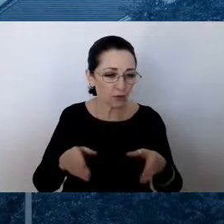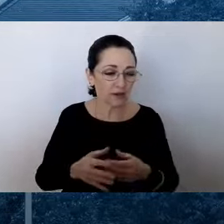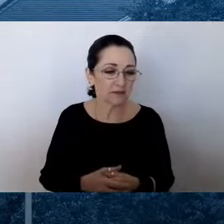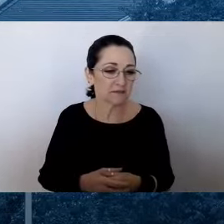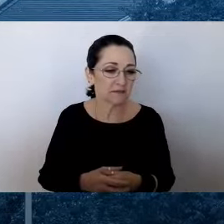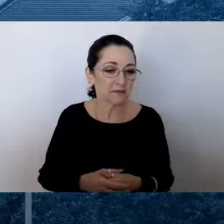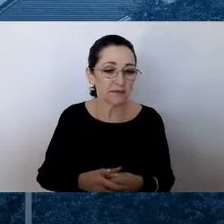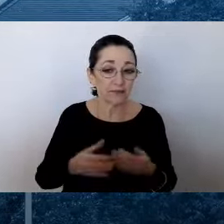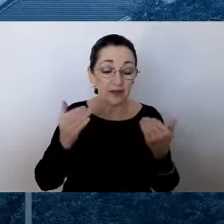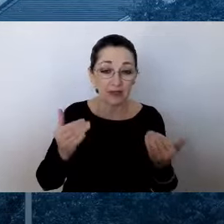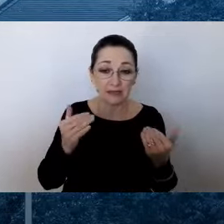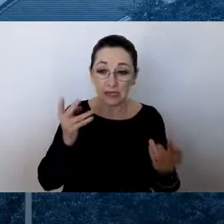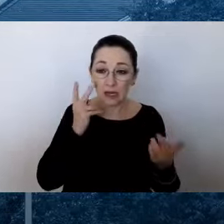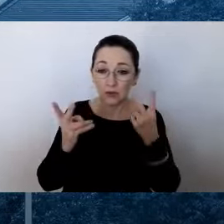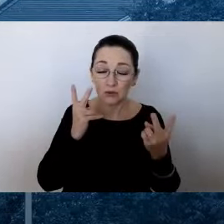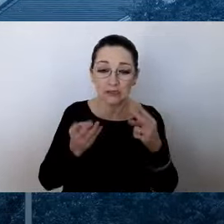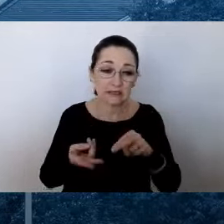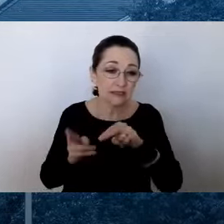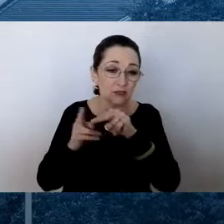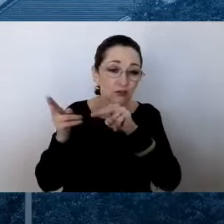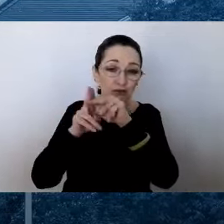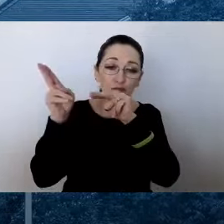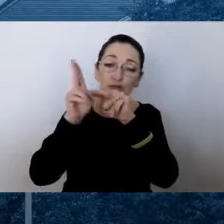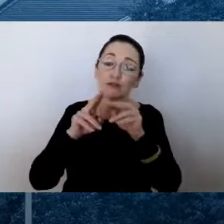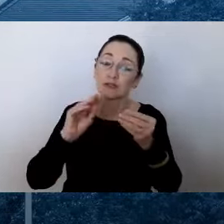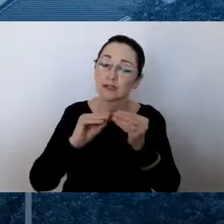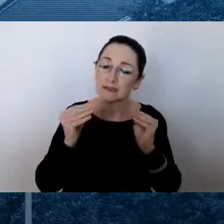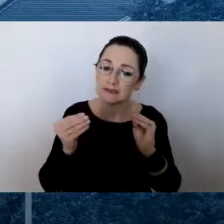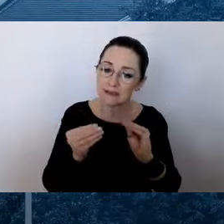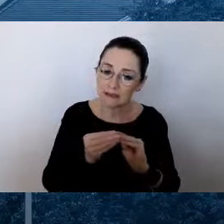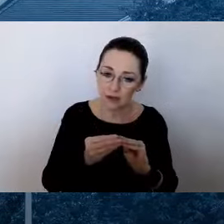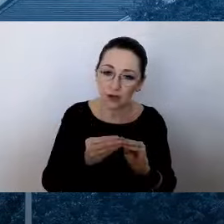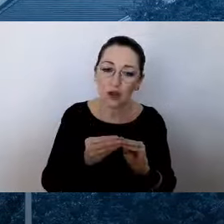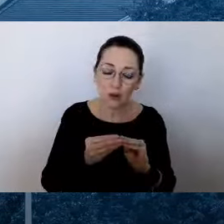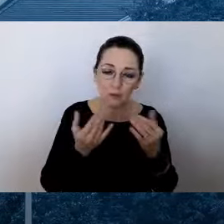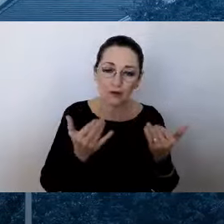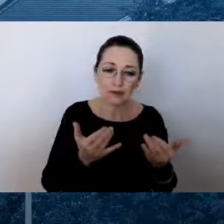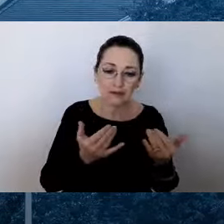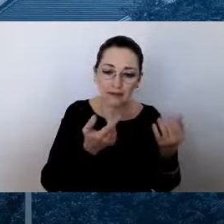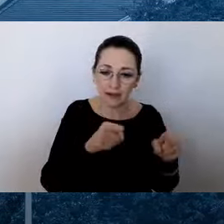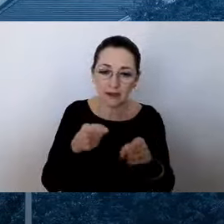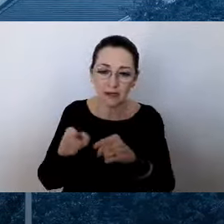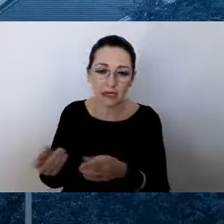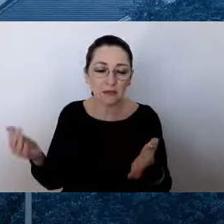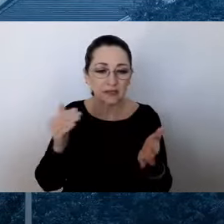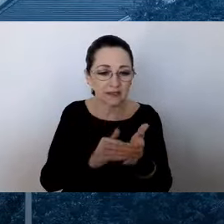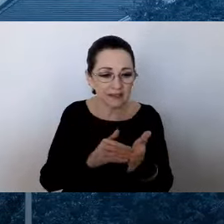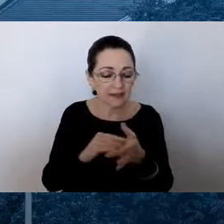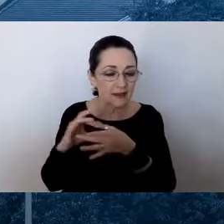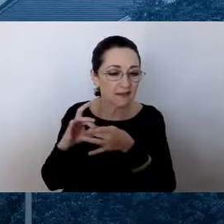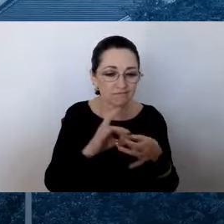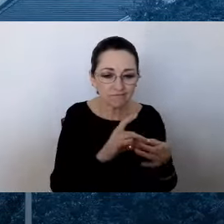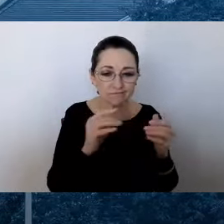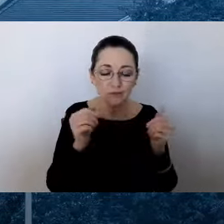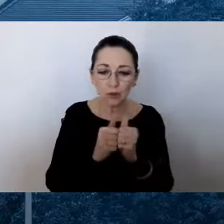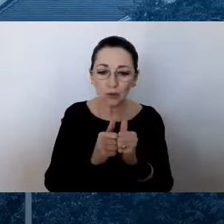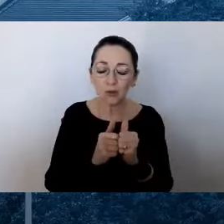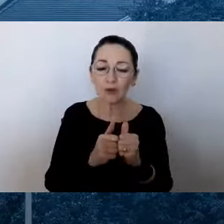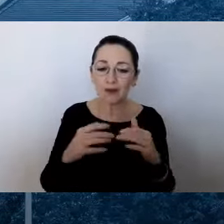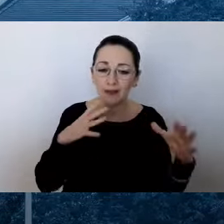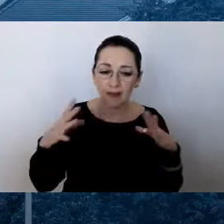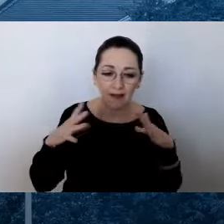a surge in the increased number of positive cases associated with the holidays and the winter months and people